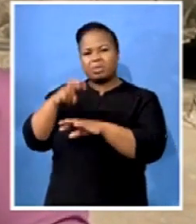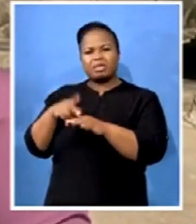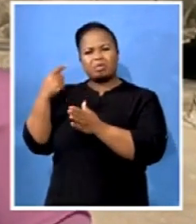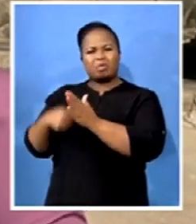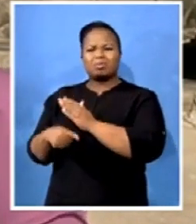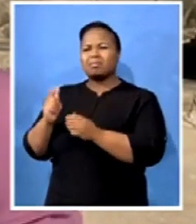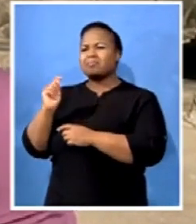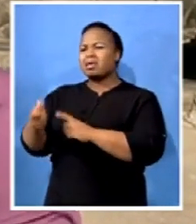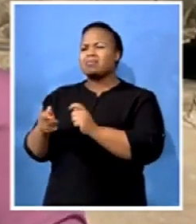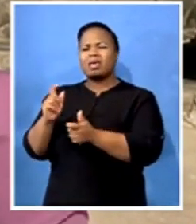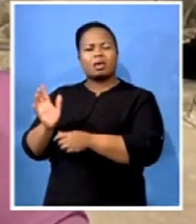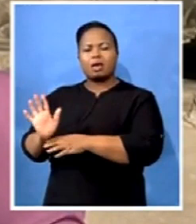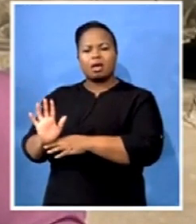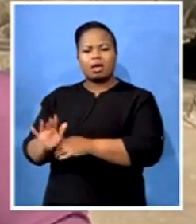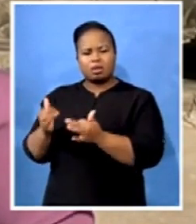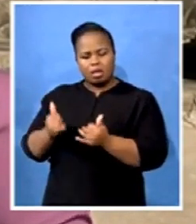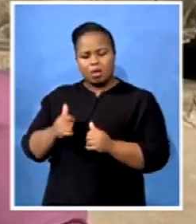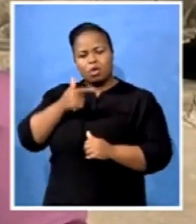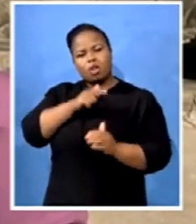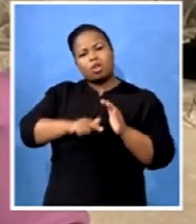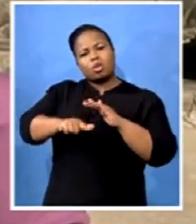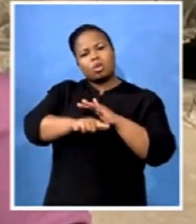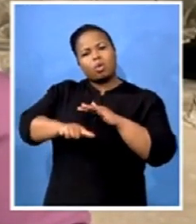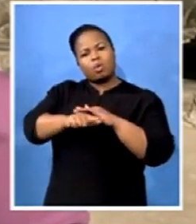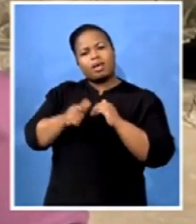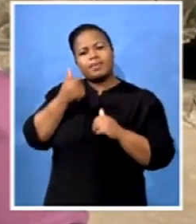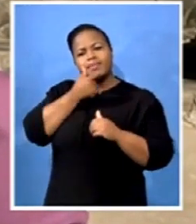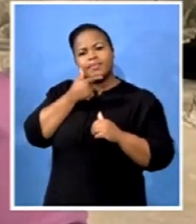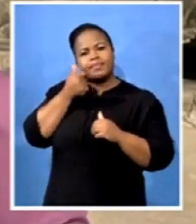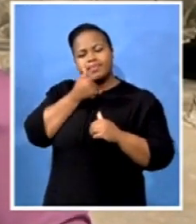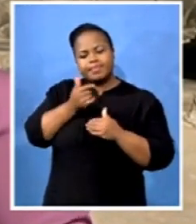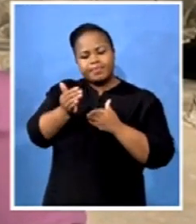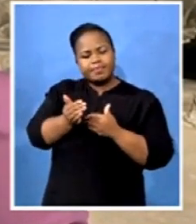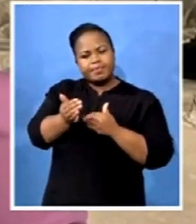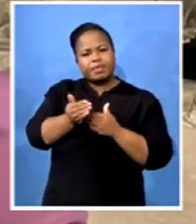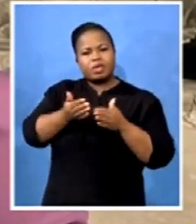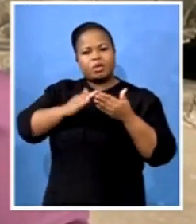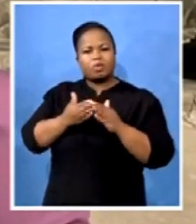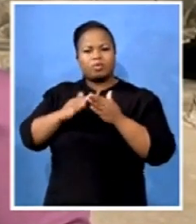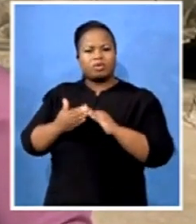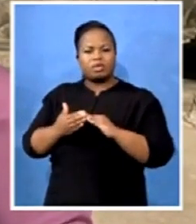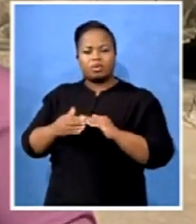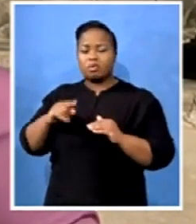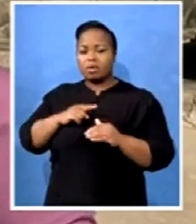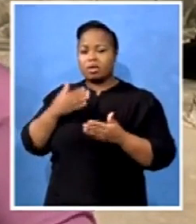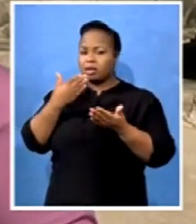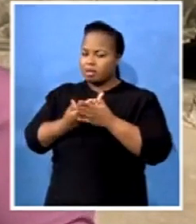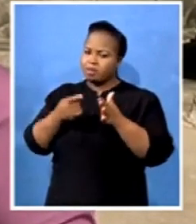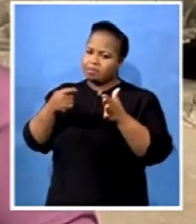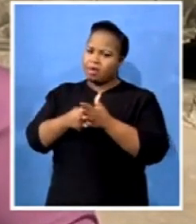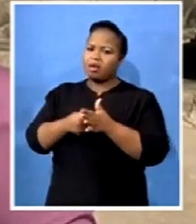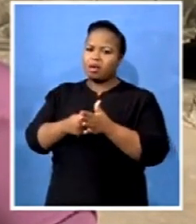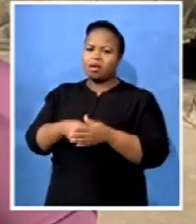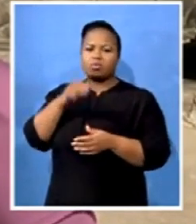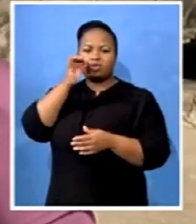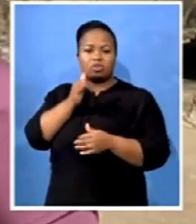is stretched within the community. They buy, we have seen it is safe, and they can check their balance. So we are also giving